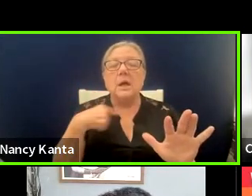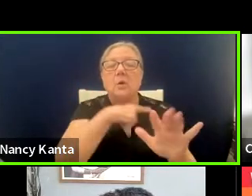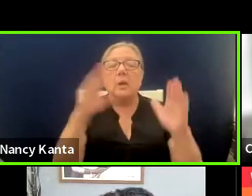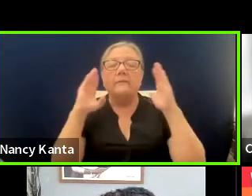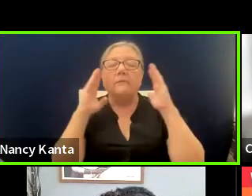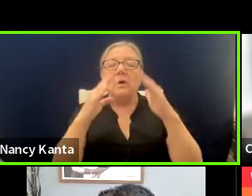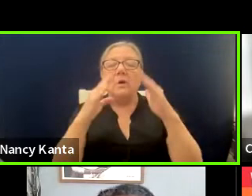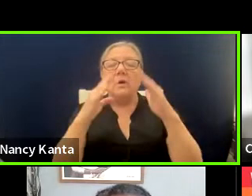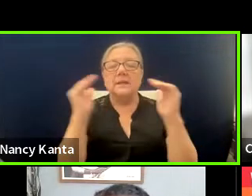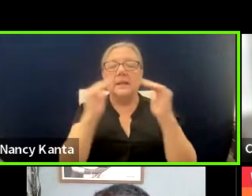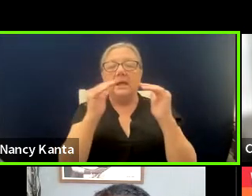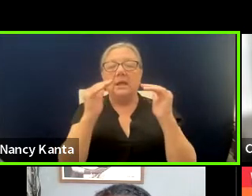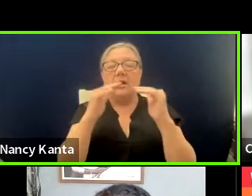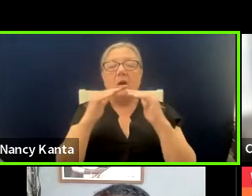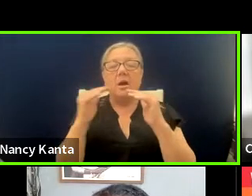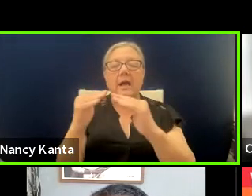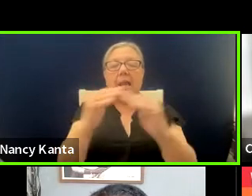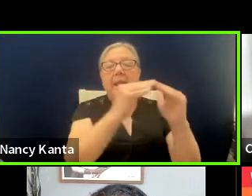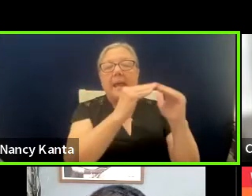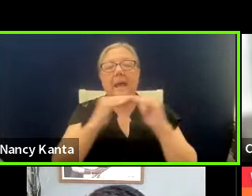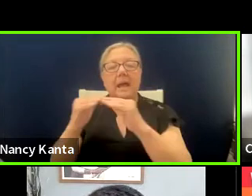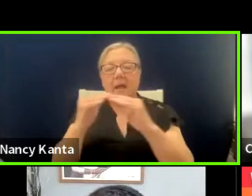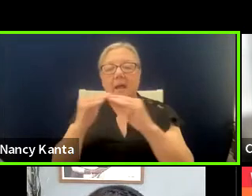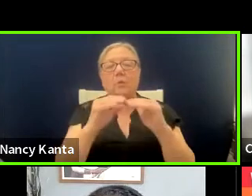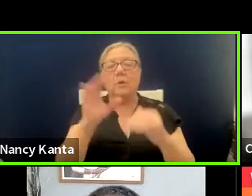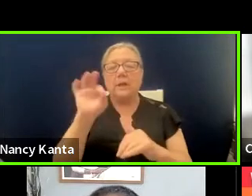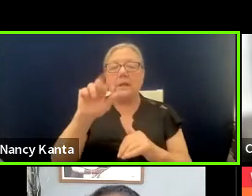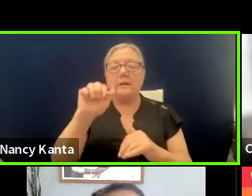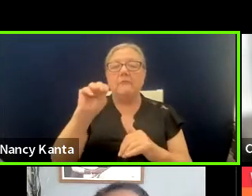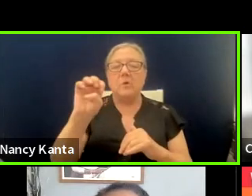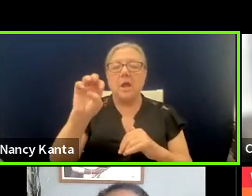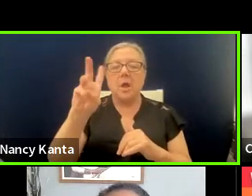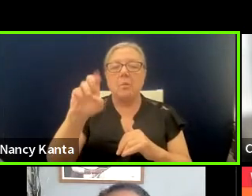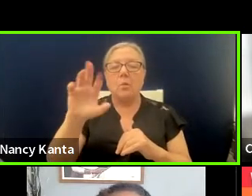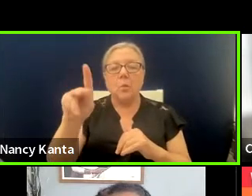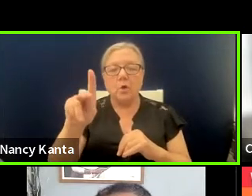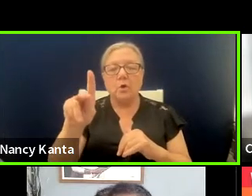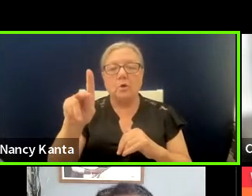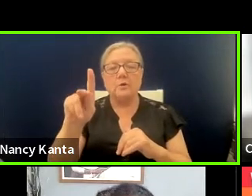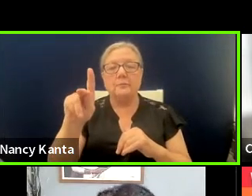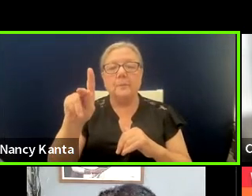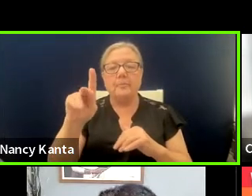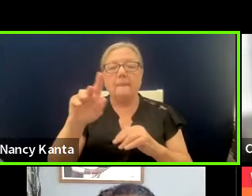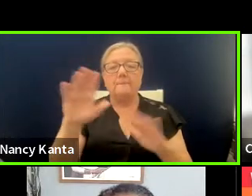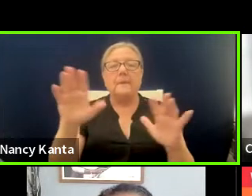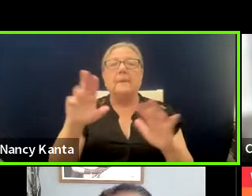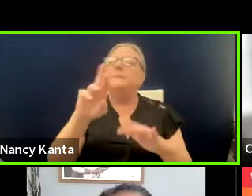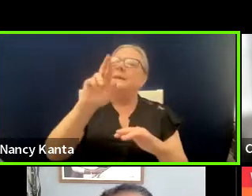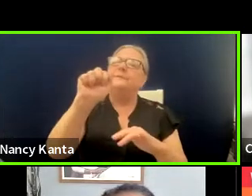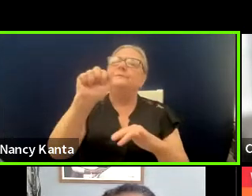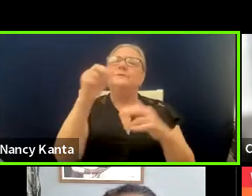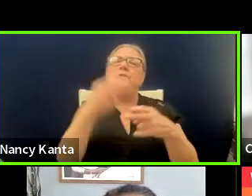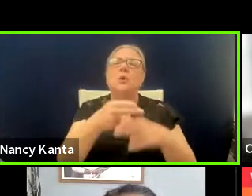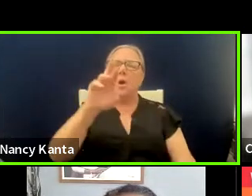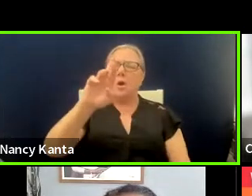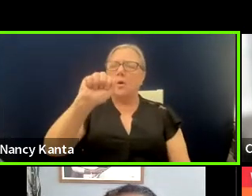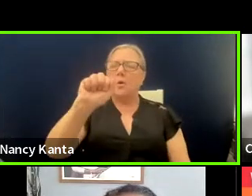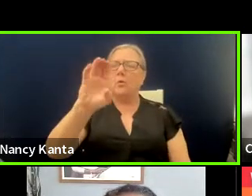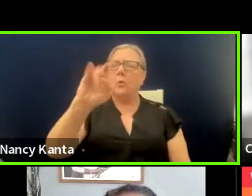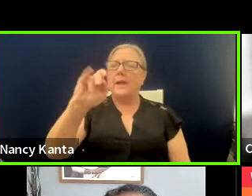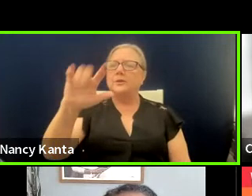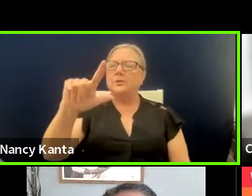to assess these options through that lens, or our racial equity lens. I think that's what we called it.